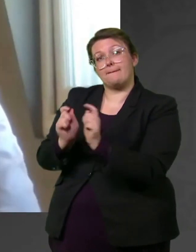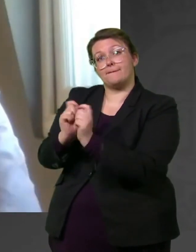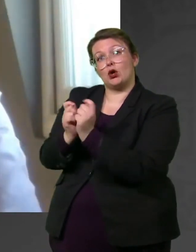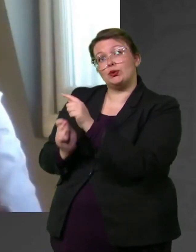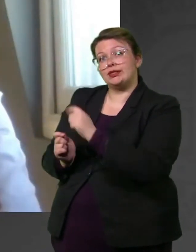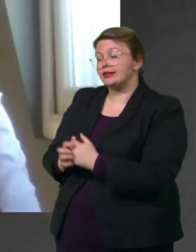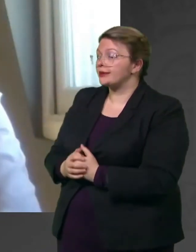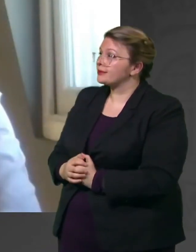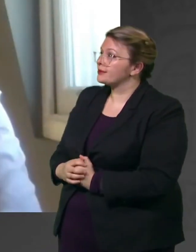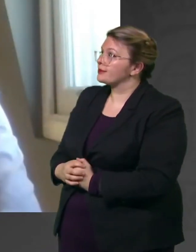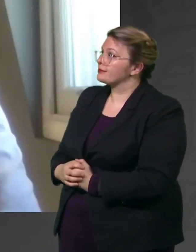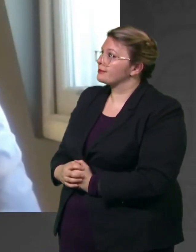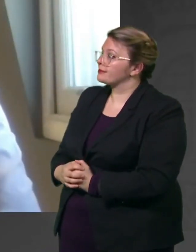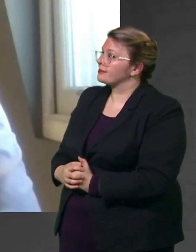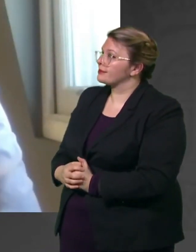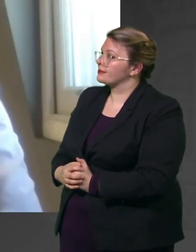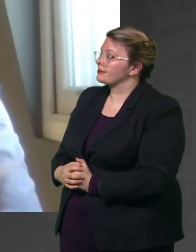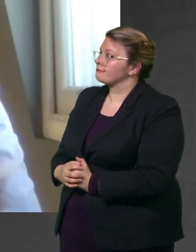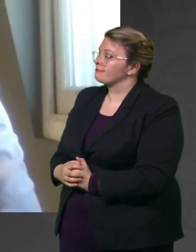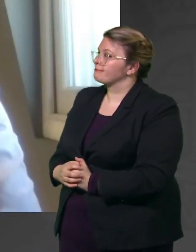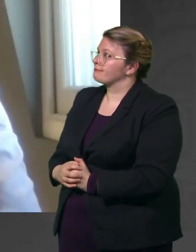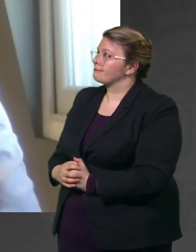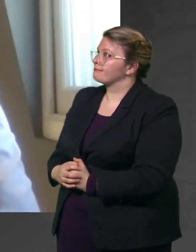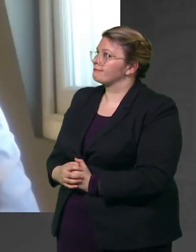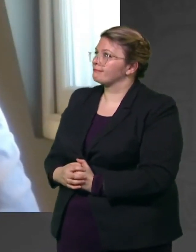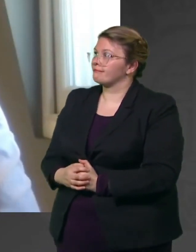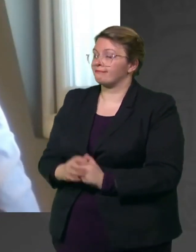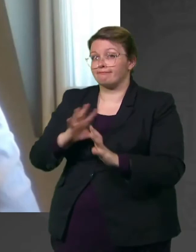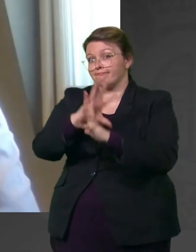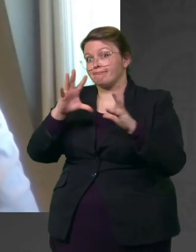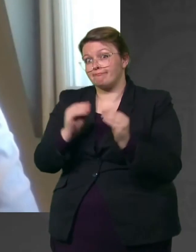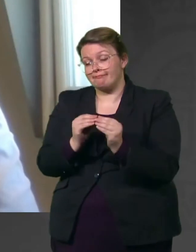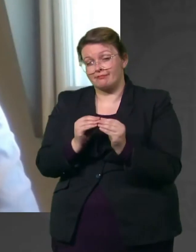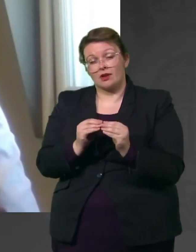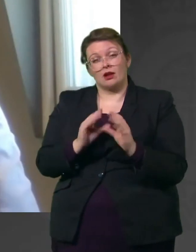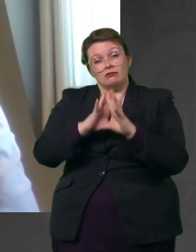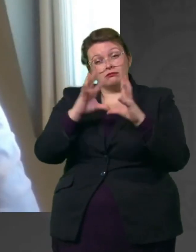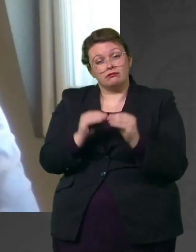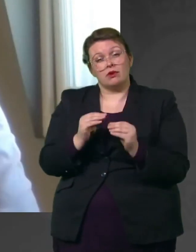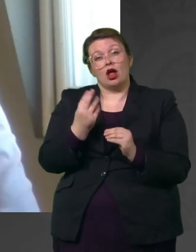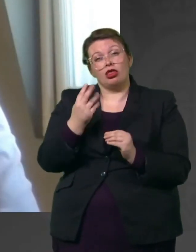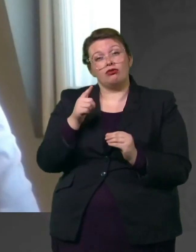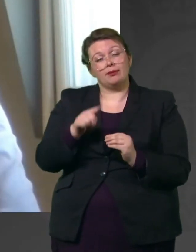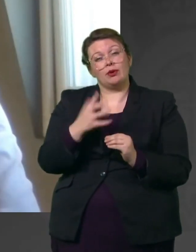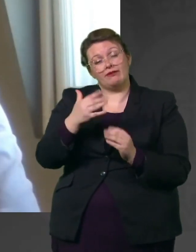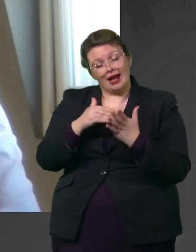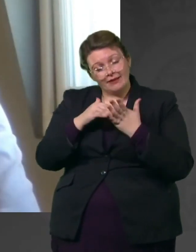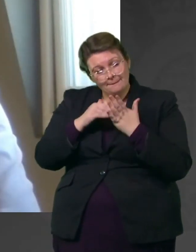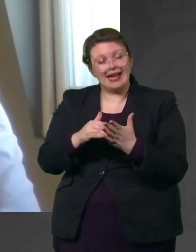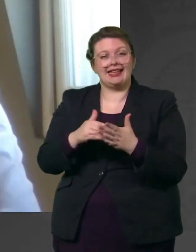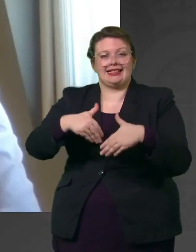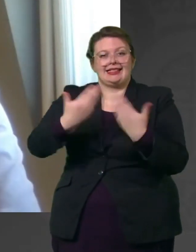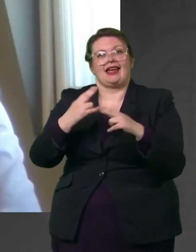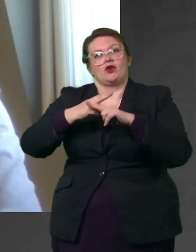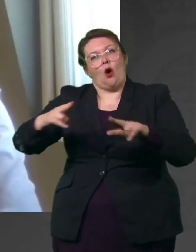over 3.5 million NHS sick days in England due to mental ill health between March and October last year. But it's been reported that